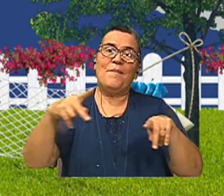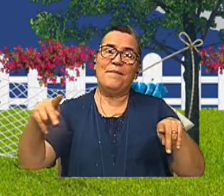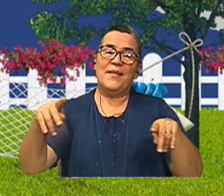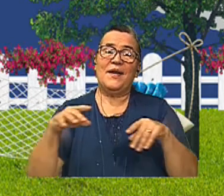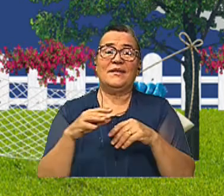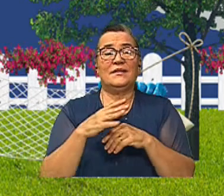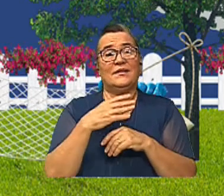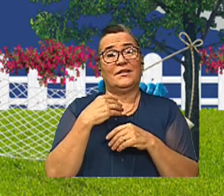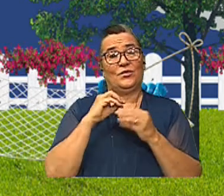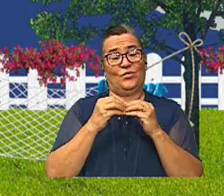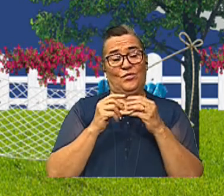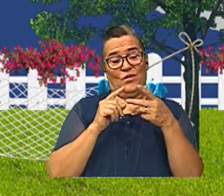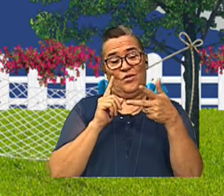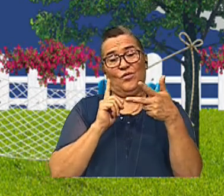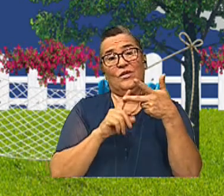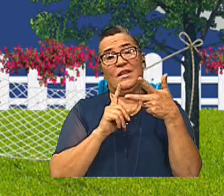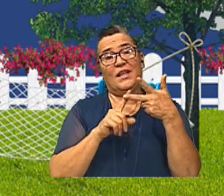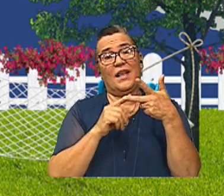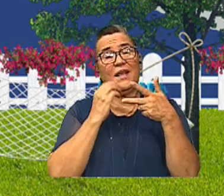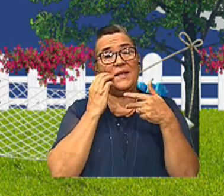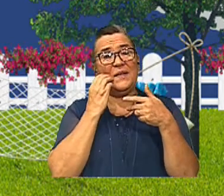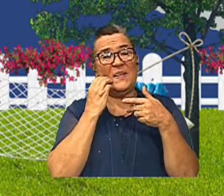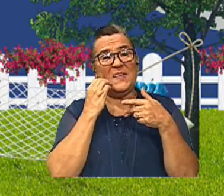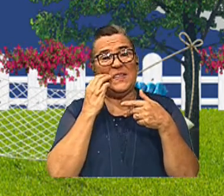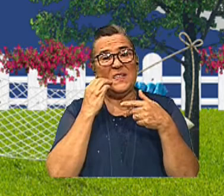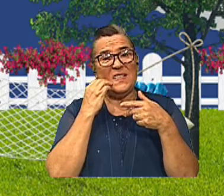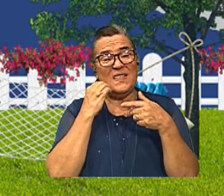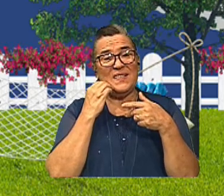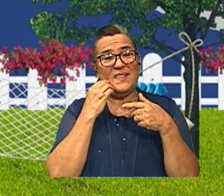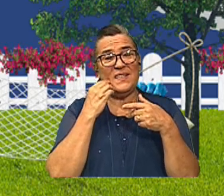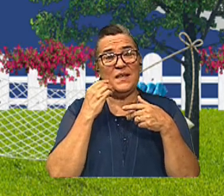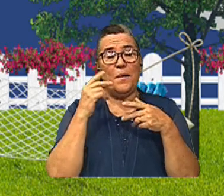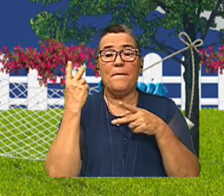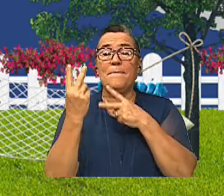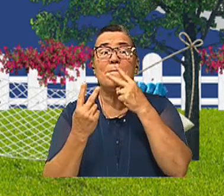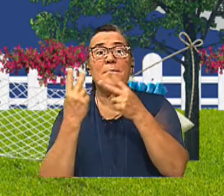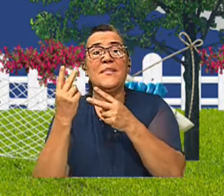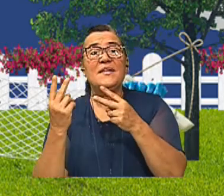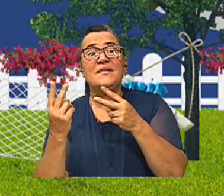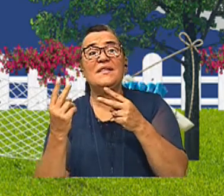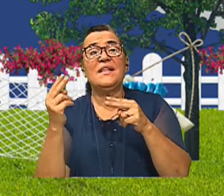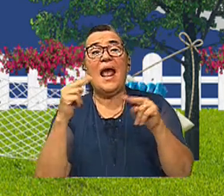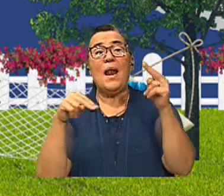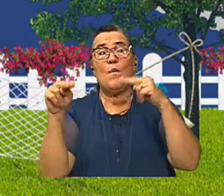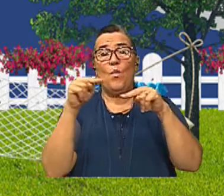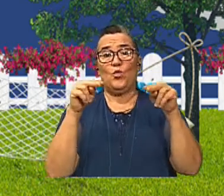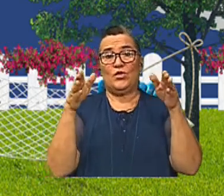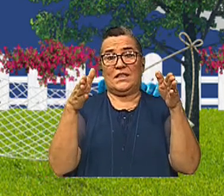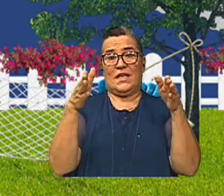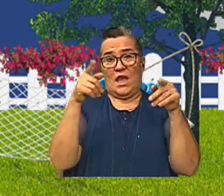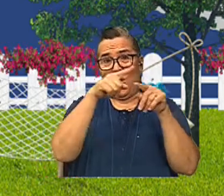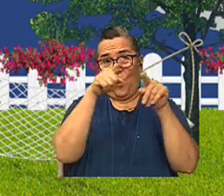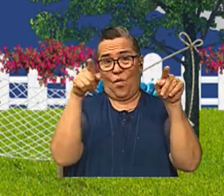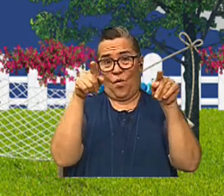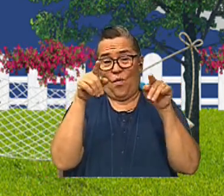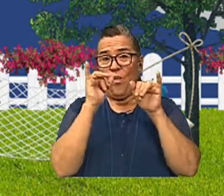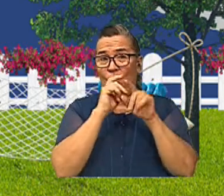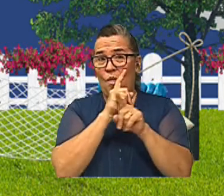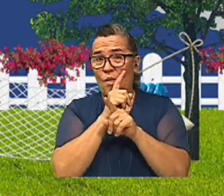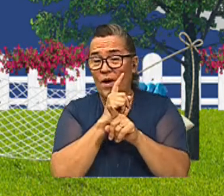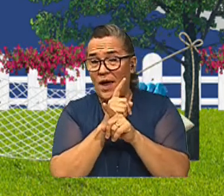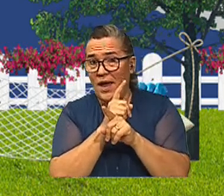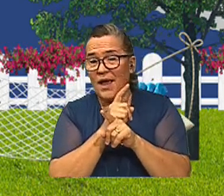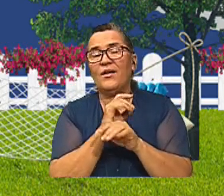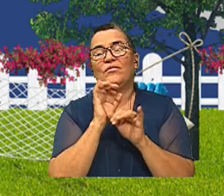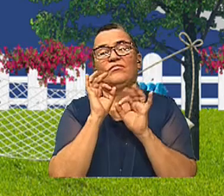number 3, a trip or visit to the museum, right? Okay.